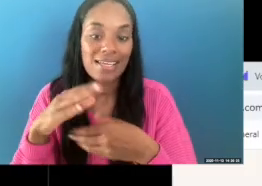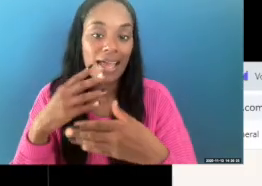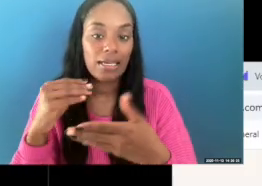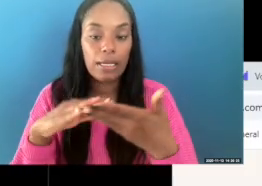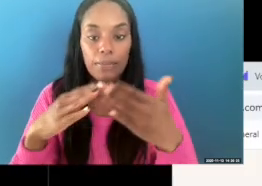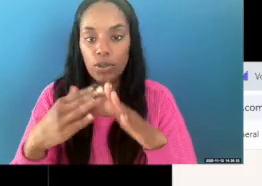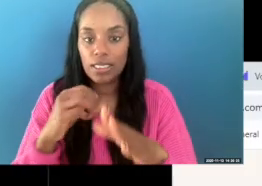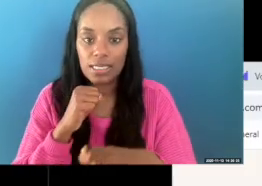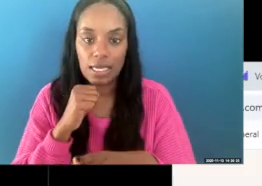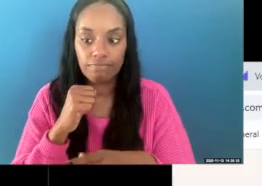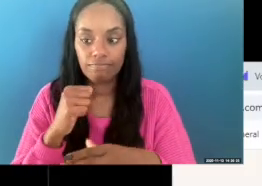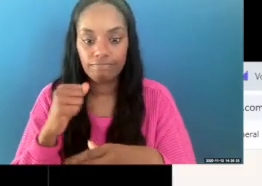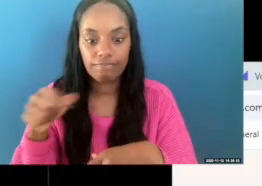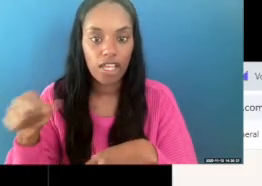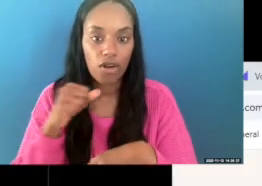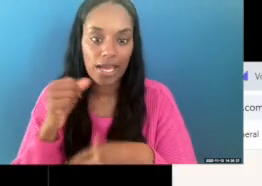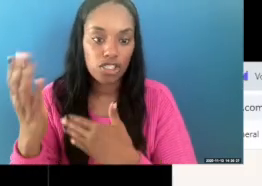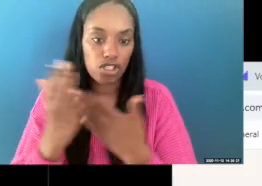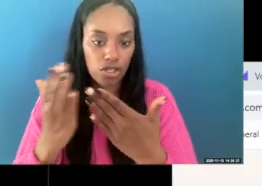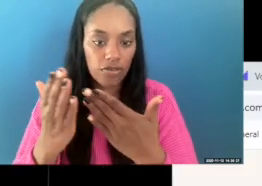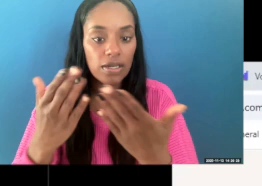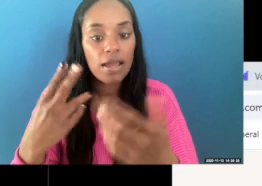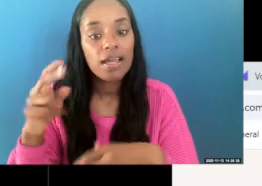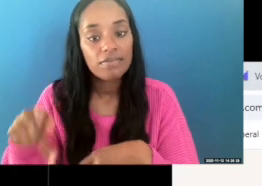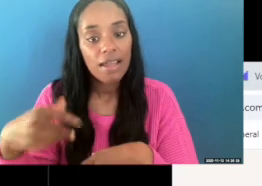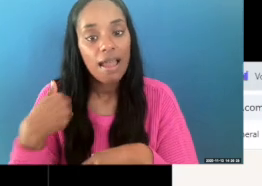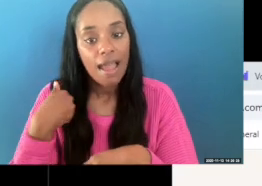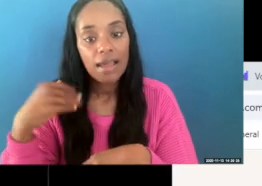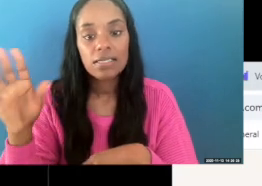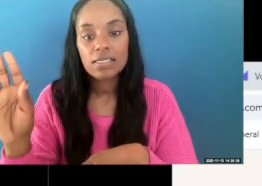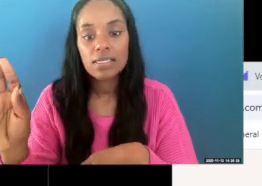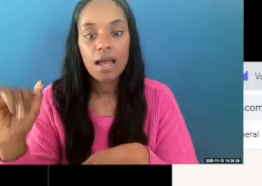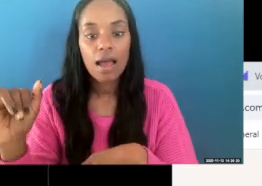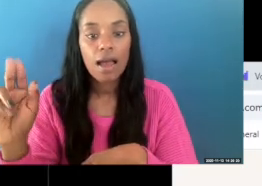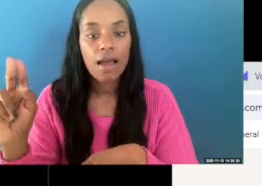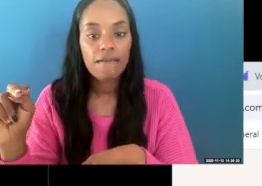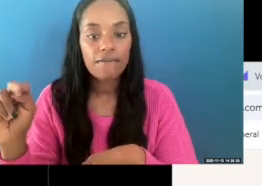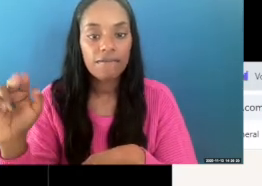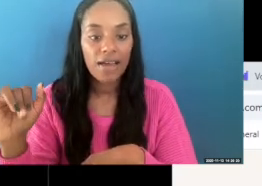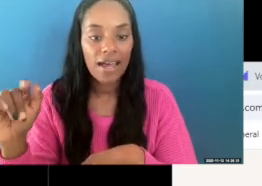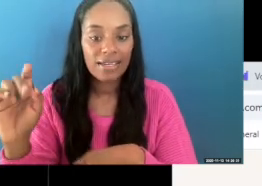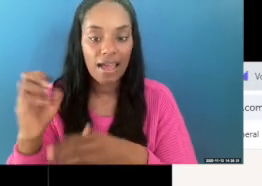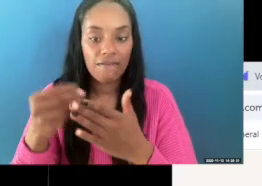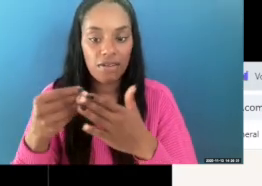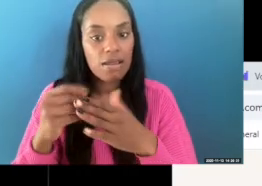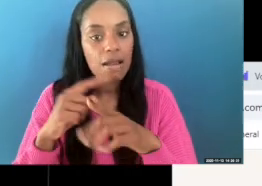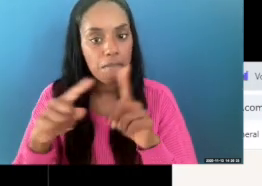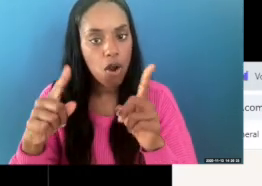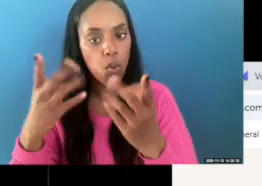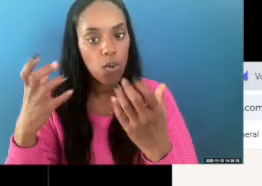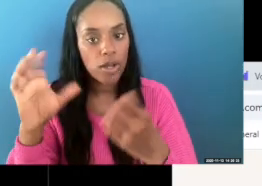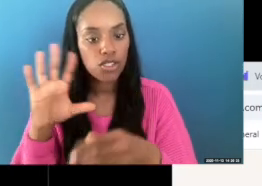to a decade of lack of emission reductions for NOx in federal attainment areas, disadvantaged